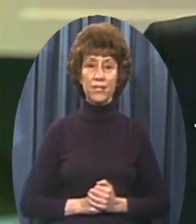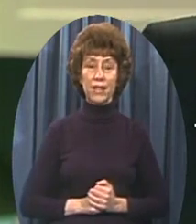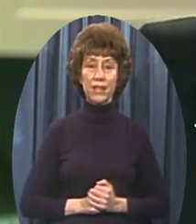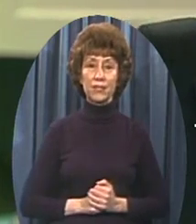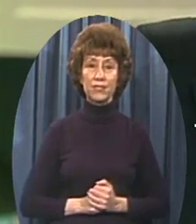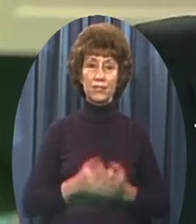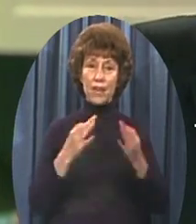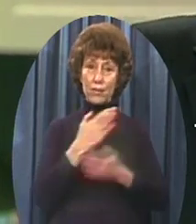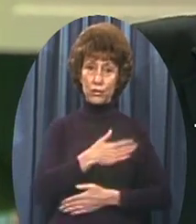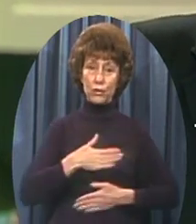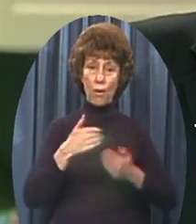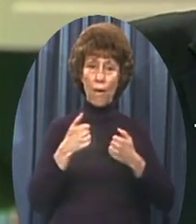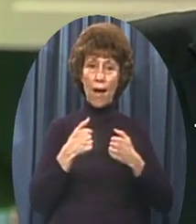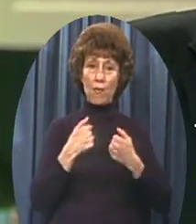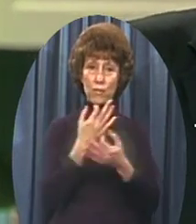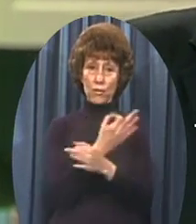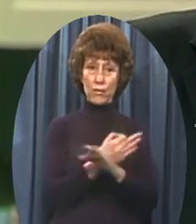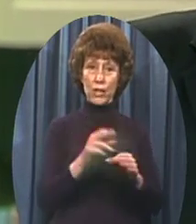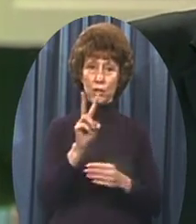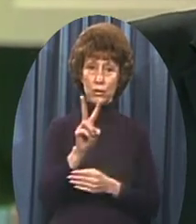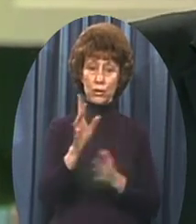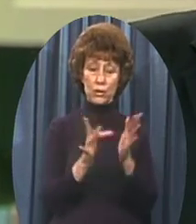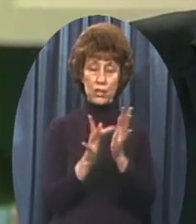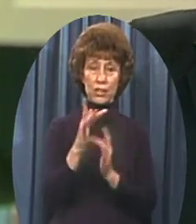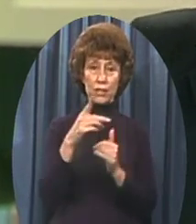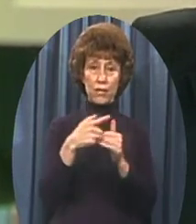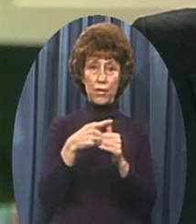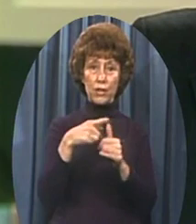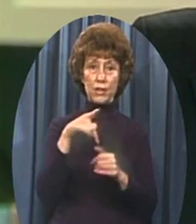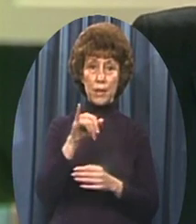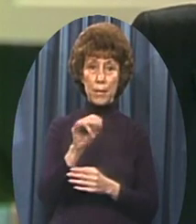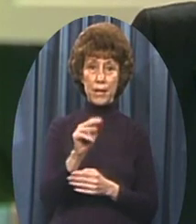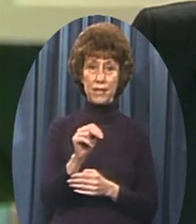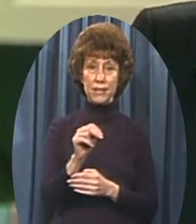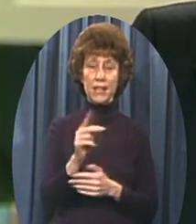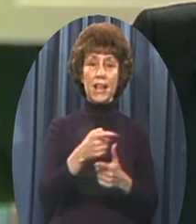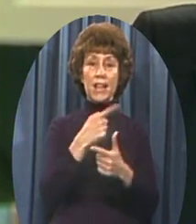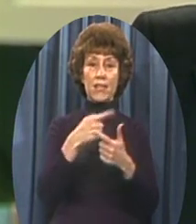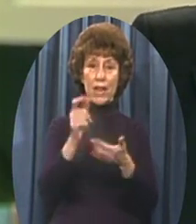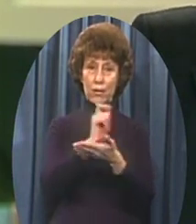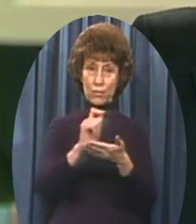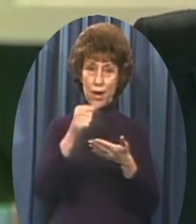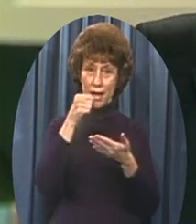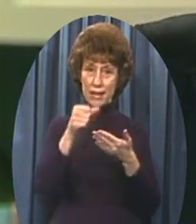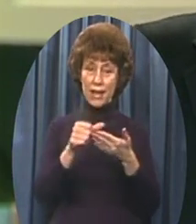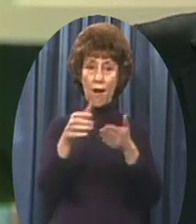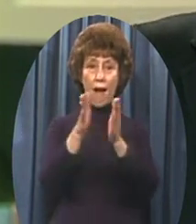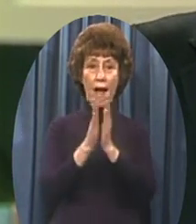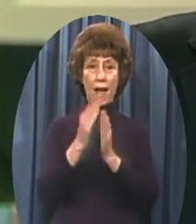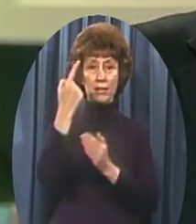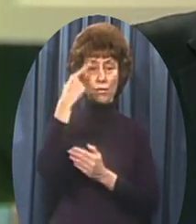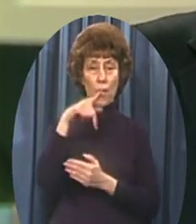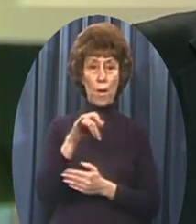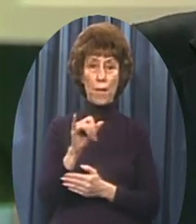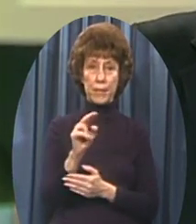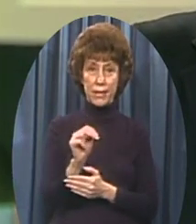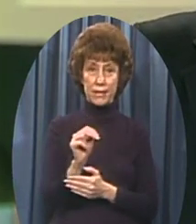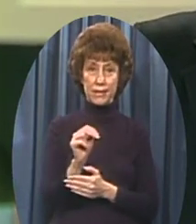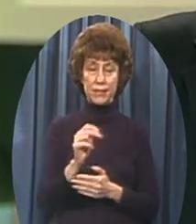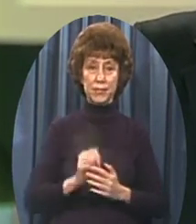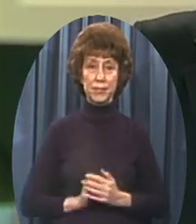Hawaii, Alaska, Canada, you need to write us here in Lynchburg, Virginia. Ask for the pens. Whether calling or writing, do it